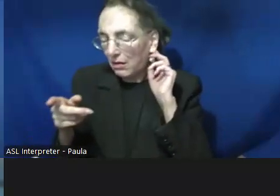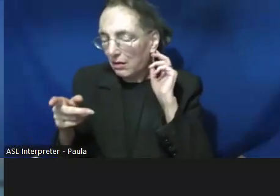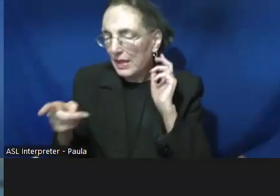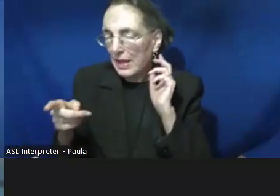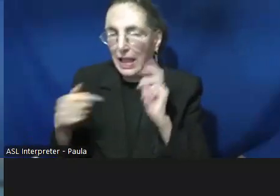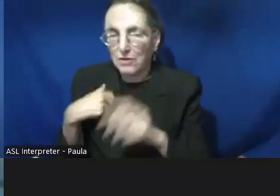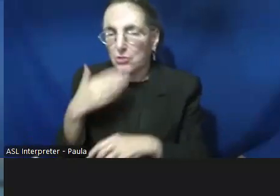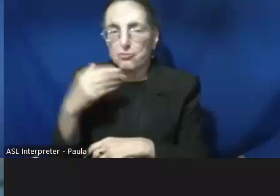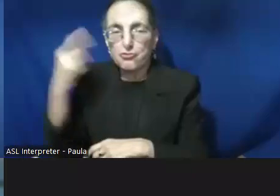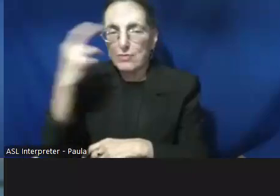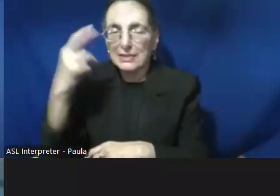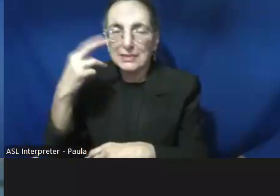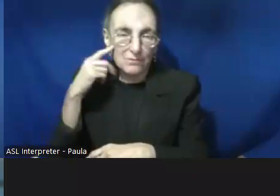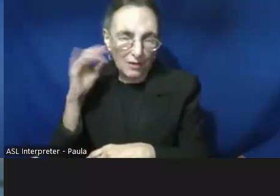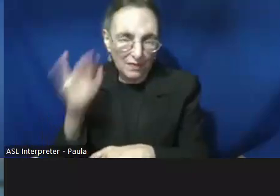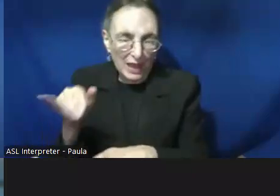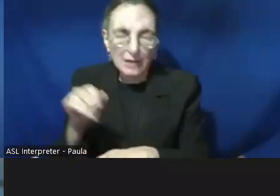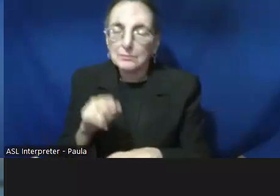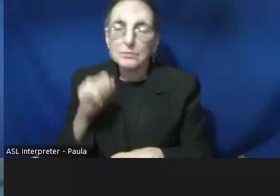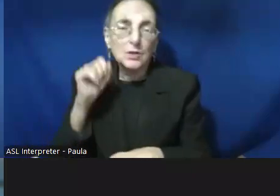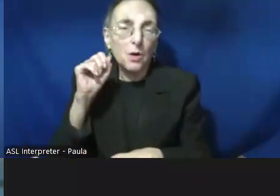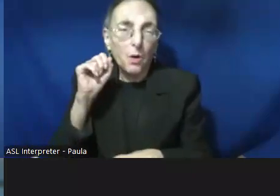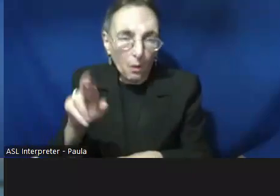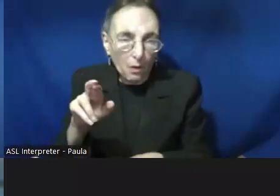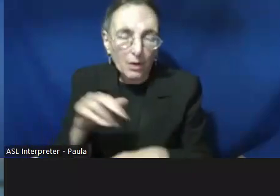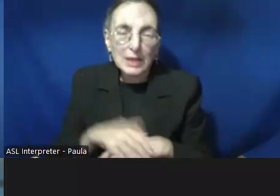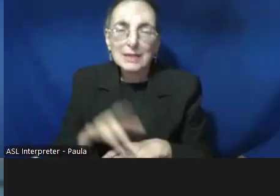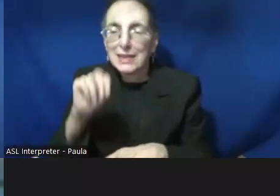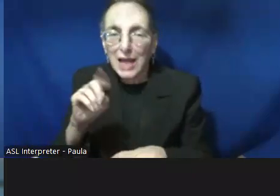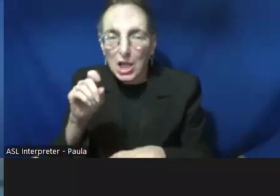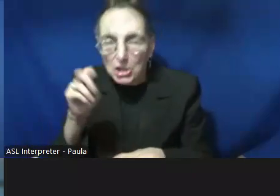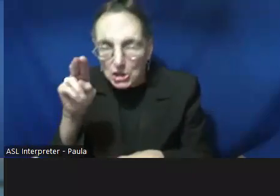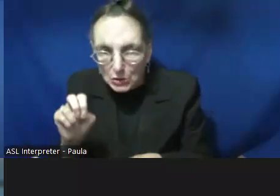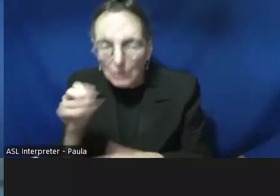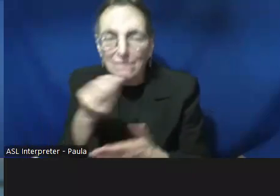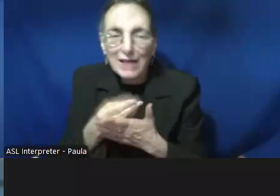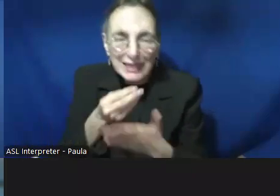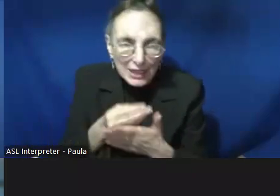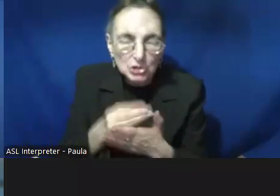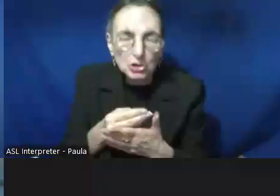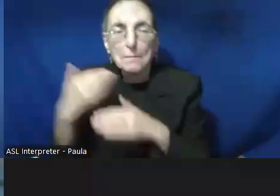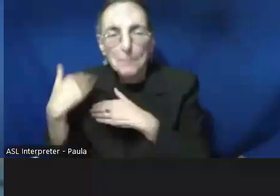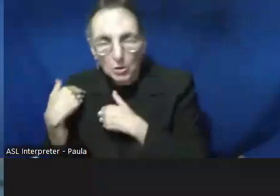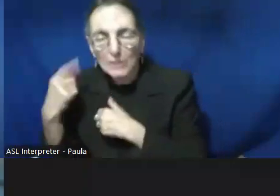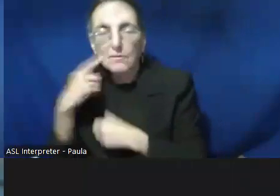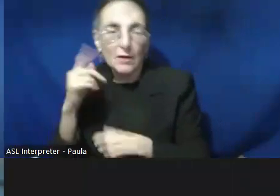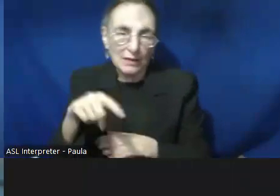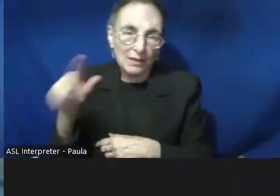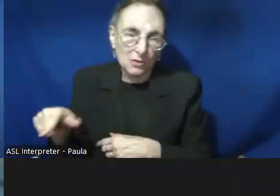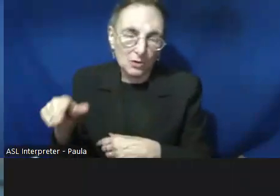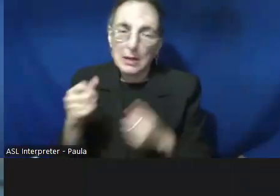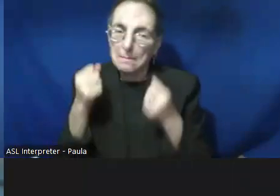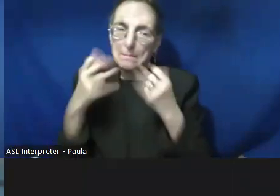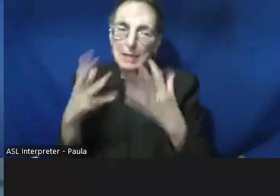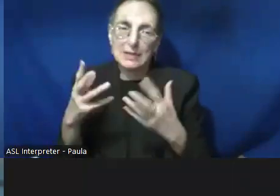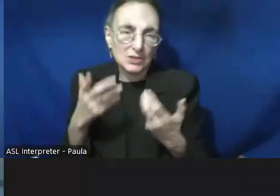accommodation, or that it's an undue financial and administrative burden. And many of these